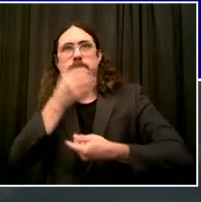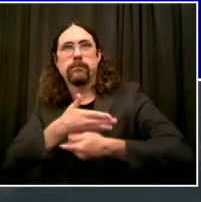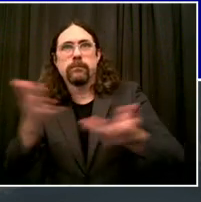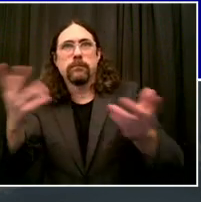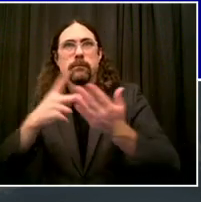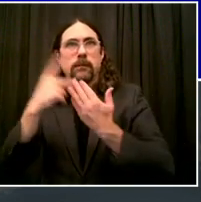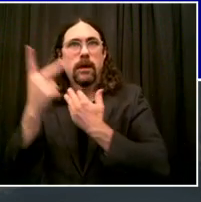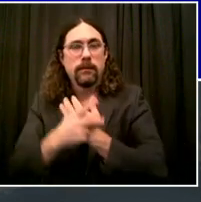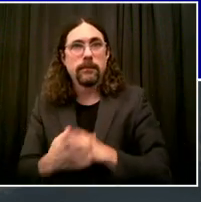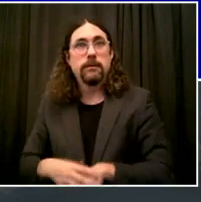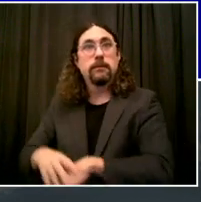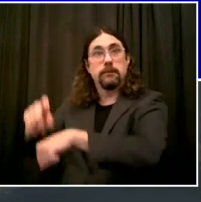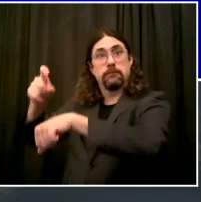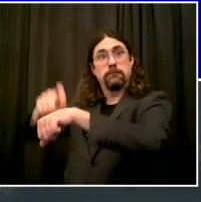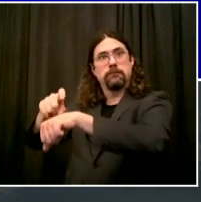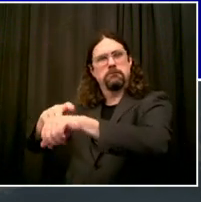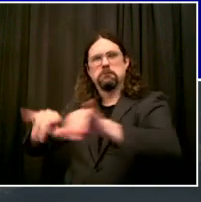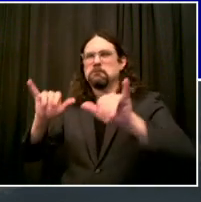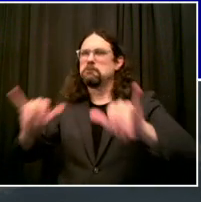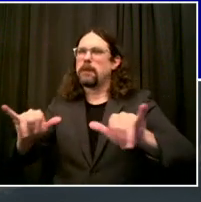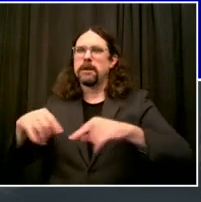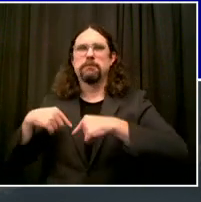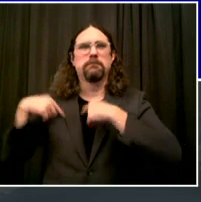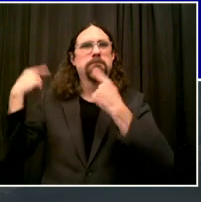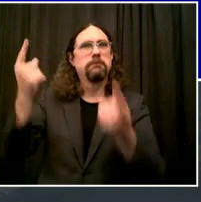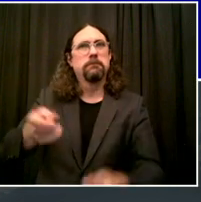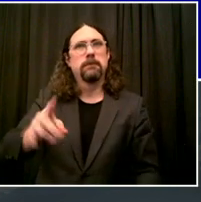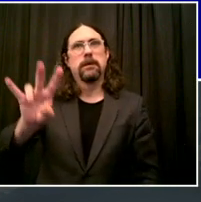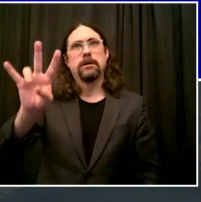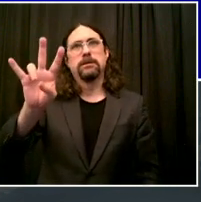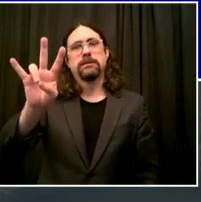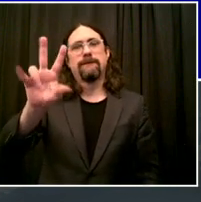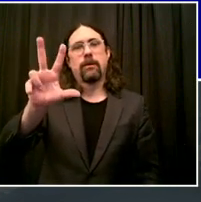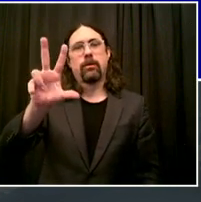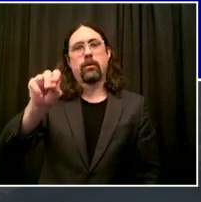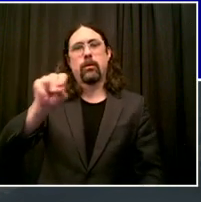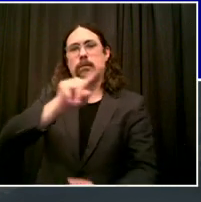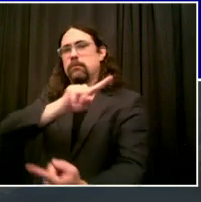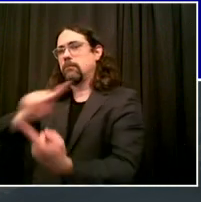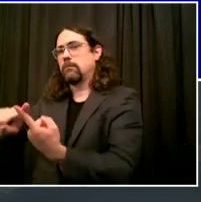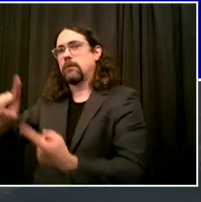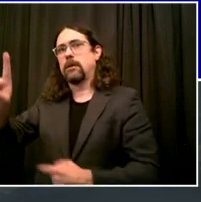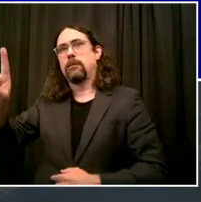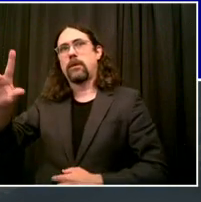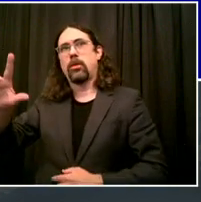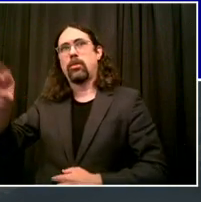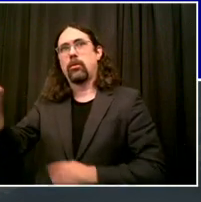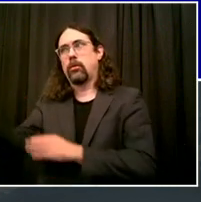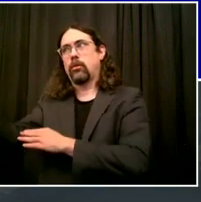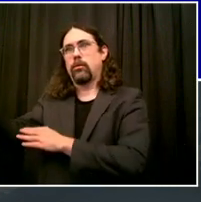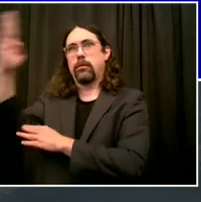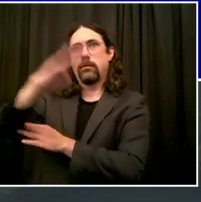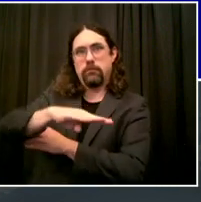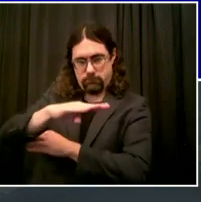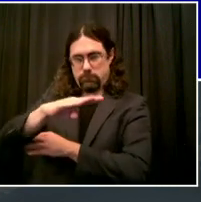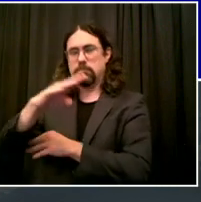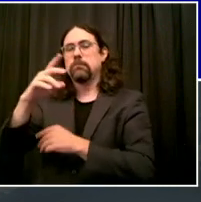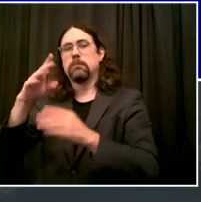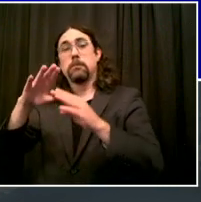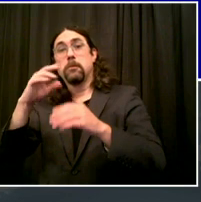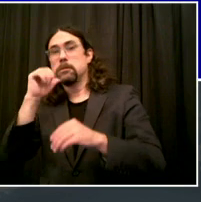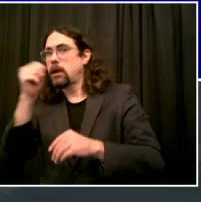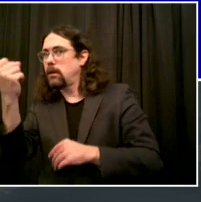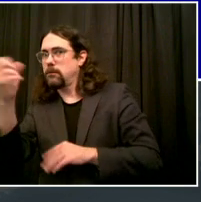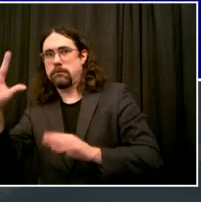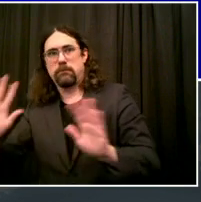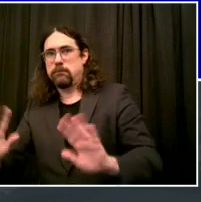you can take meals for your parents, but everyone is welcome regardless of income, regardless of documentation status.